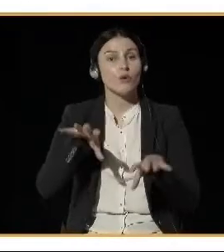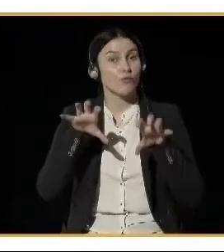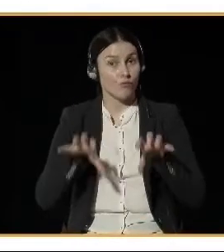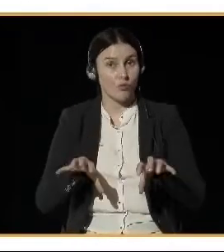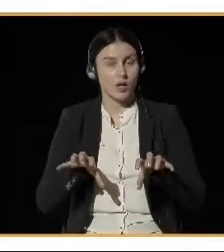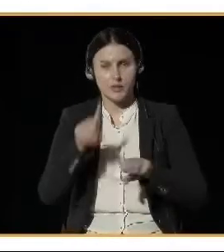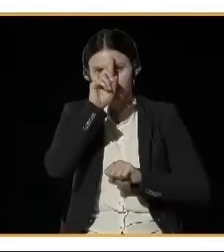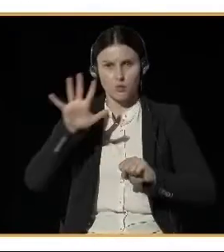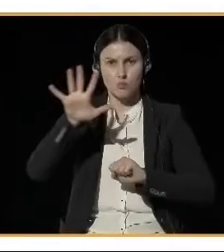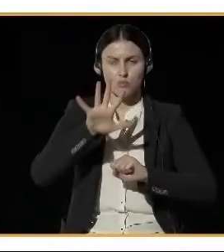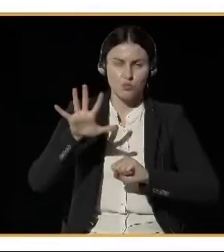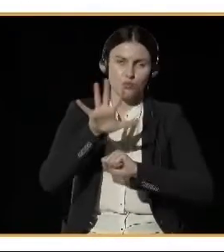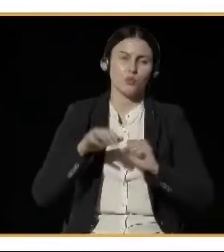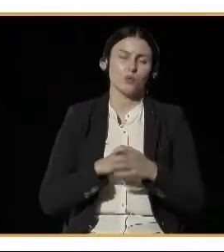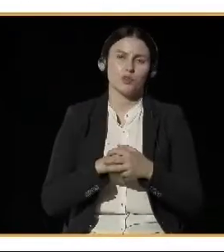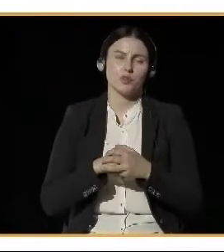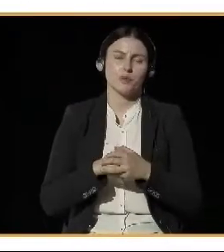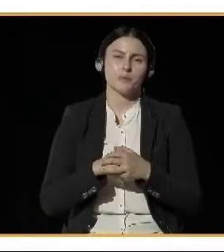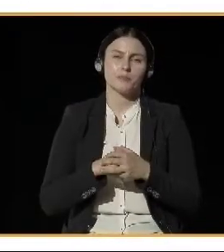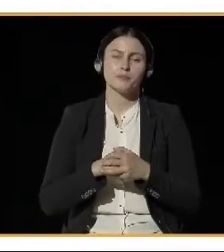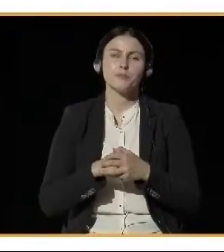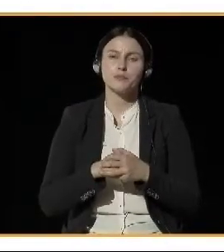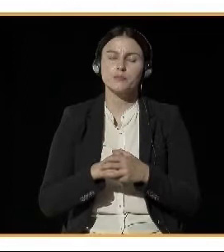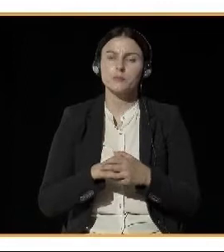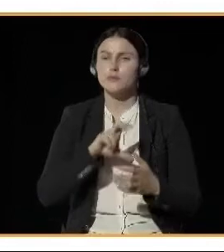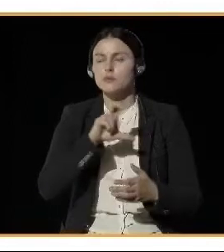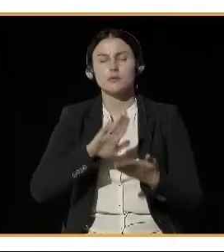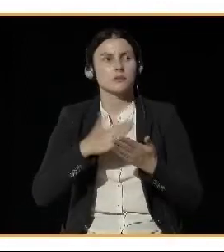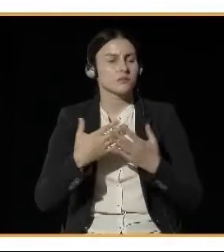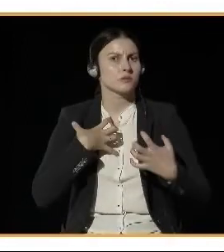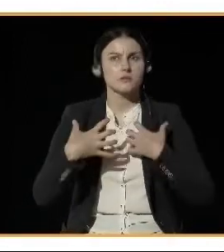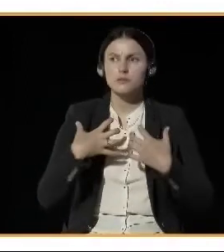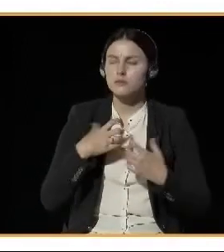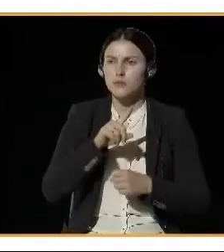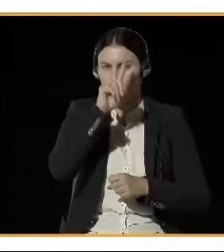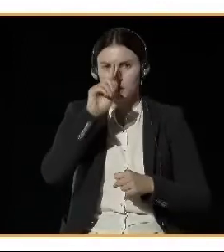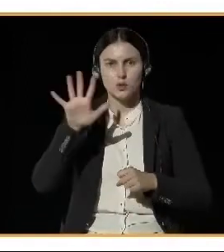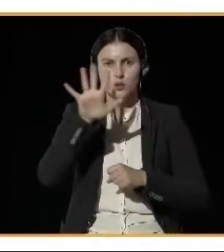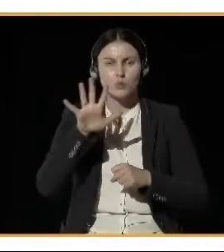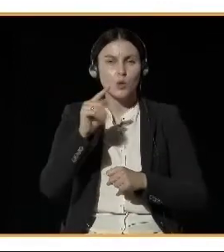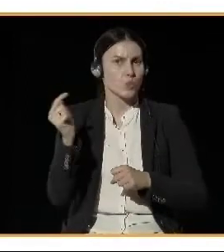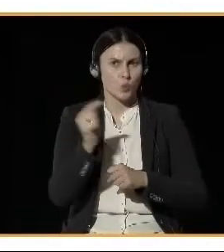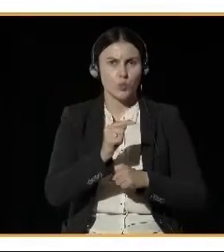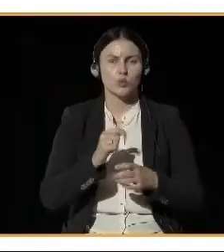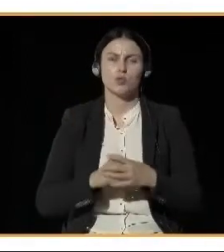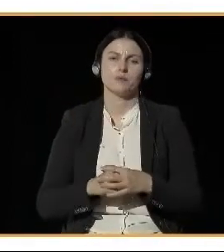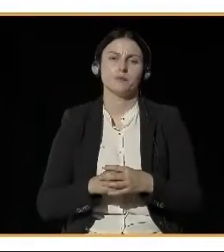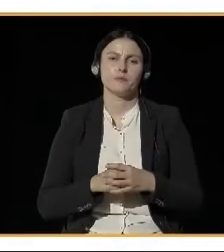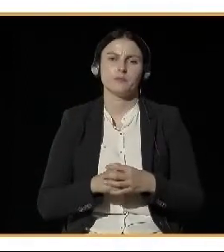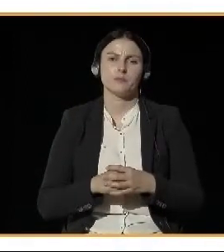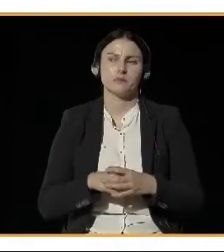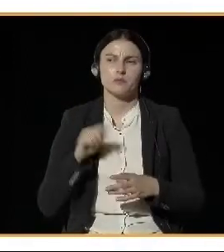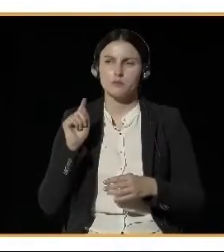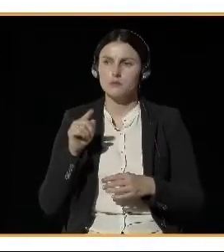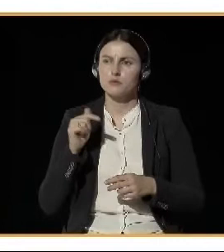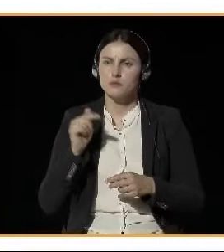authorities, social actors must take some radical steps in